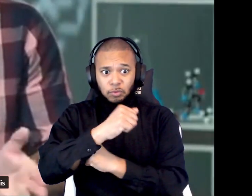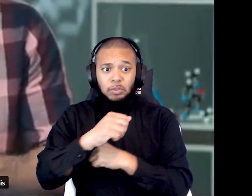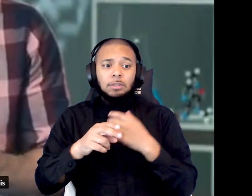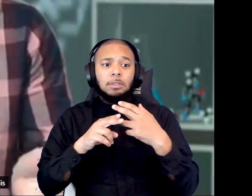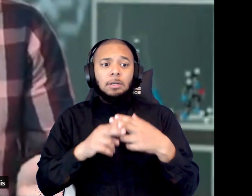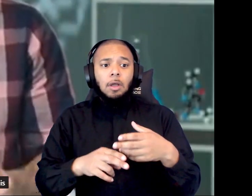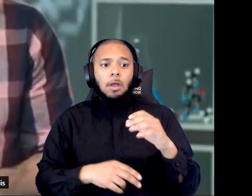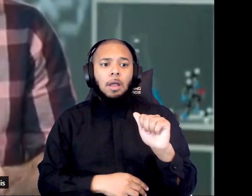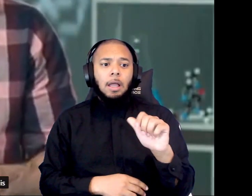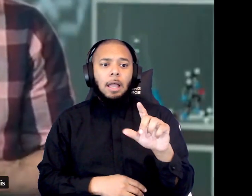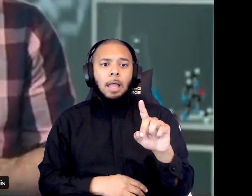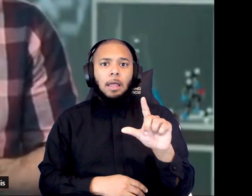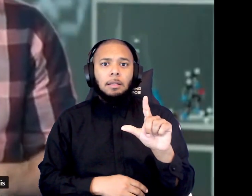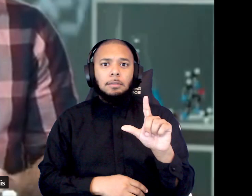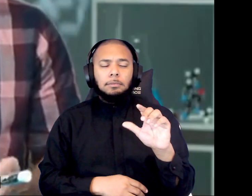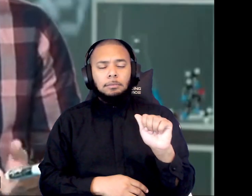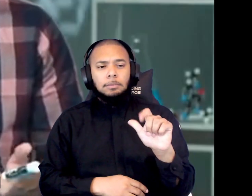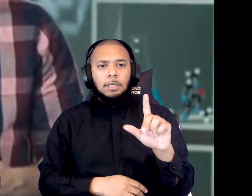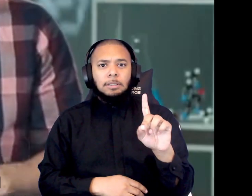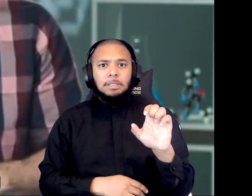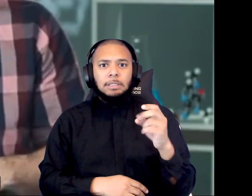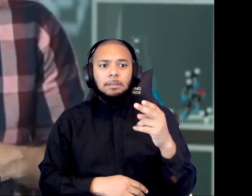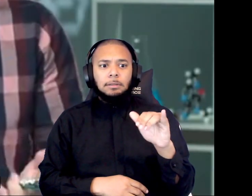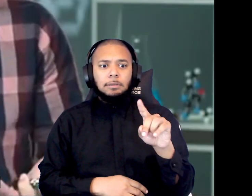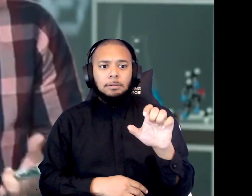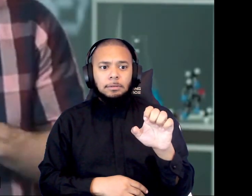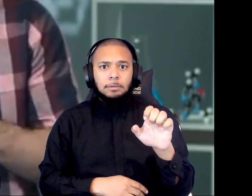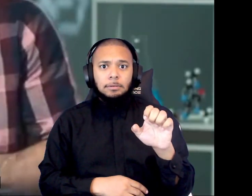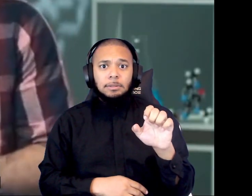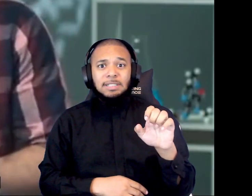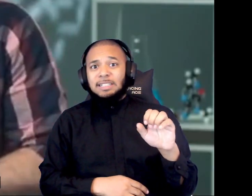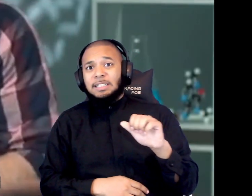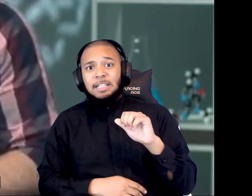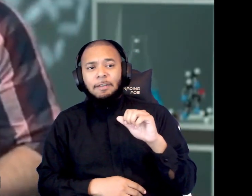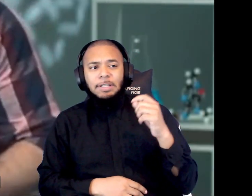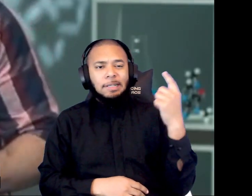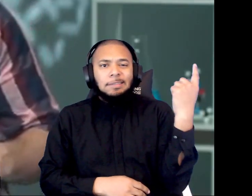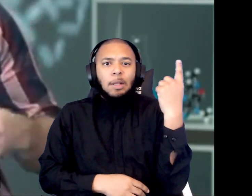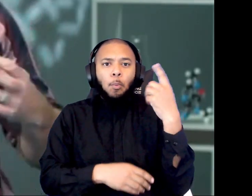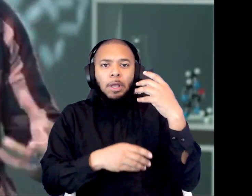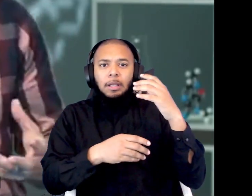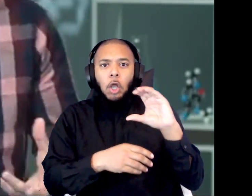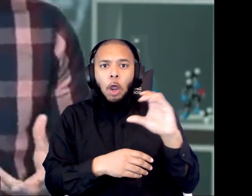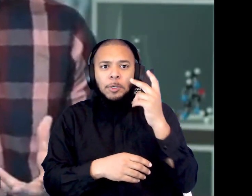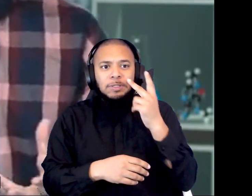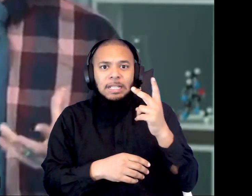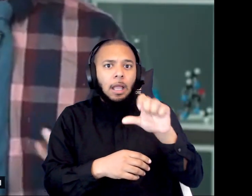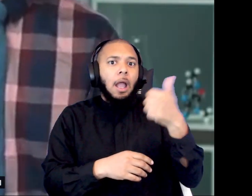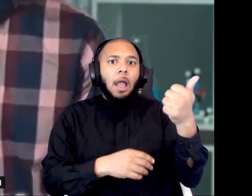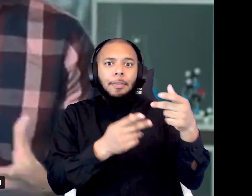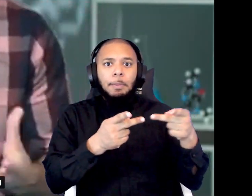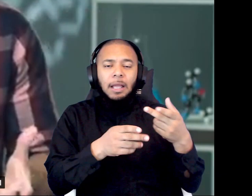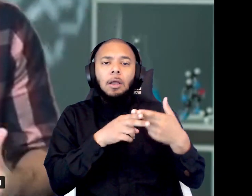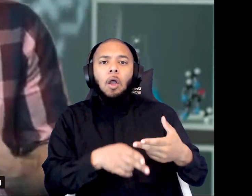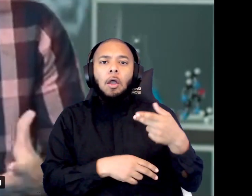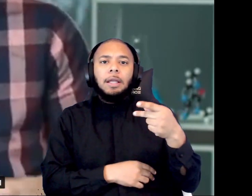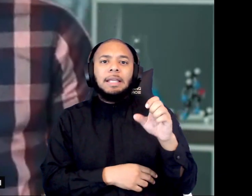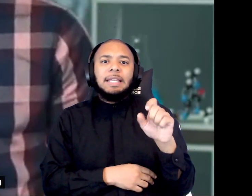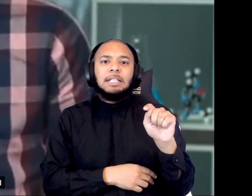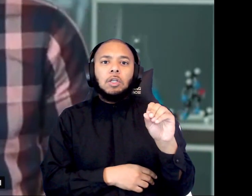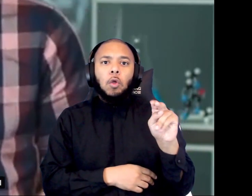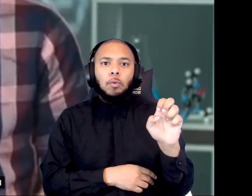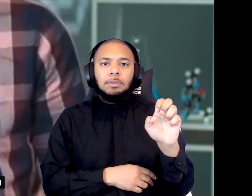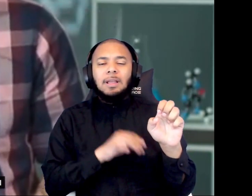just somewhere within the chain, then it is referred to as a ketone. And those are just terms that we use to identify the different